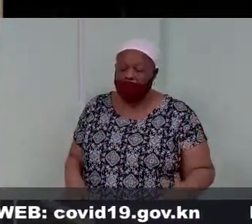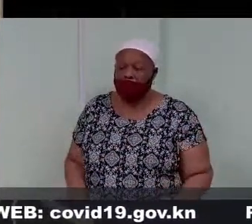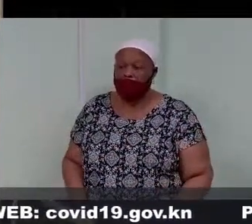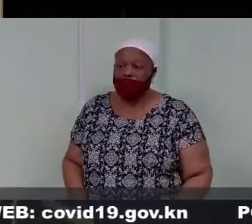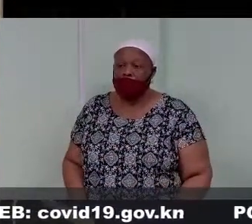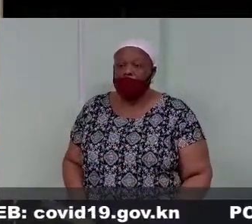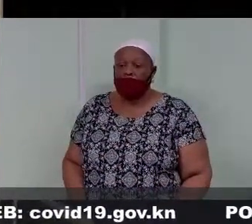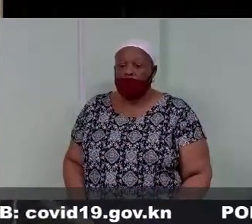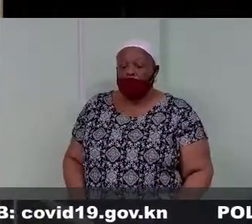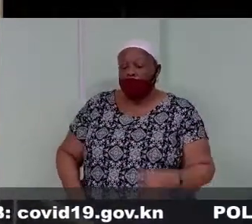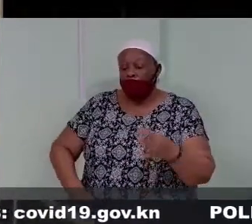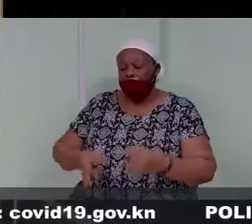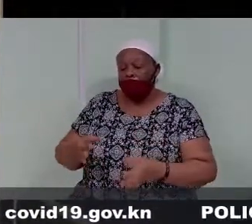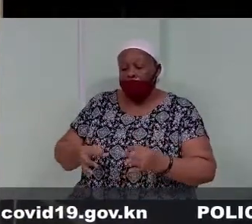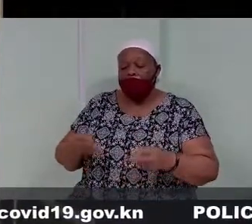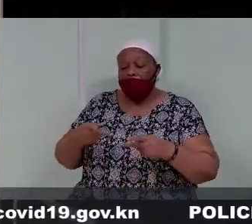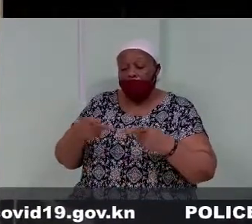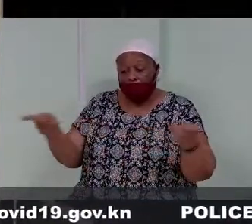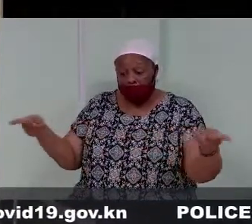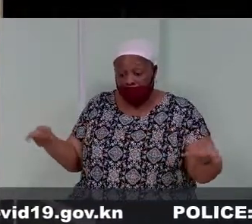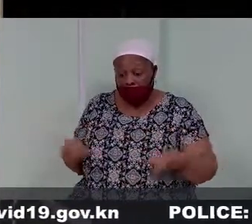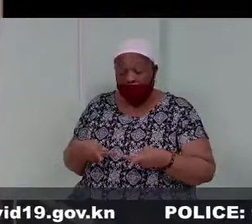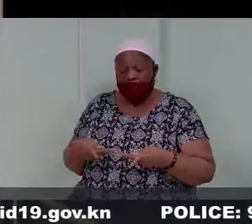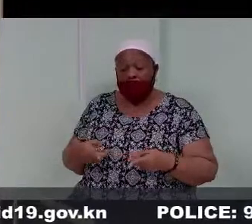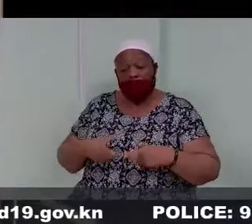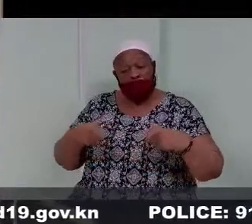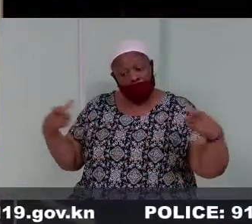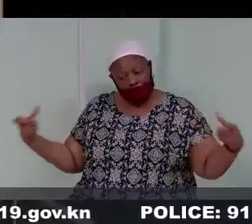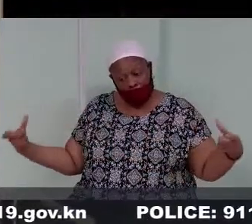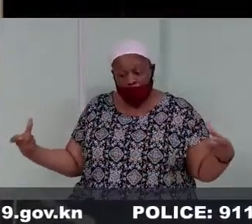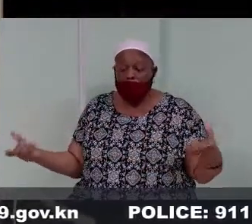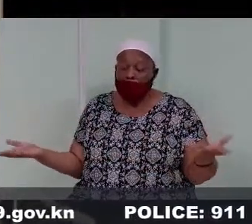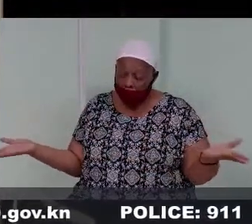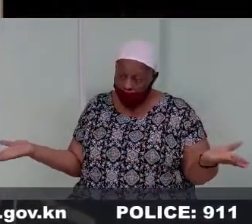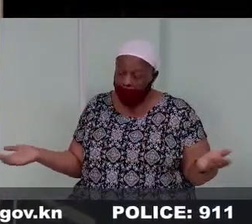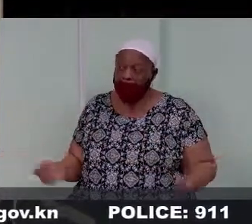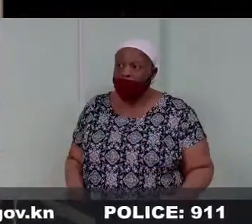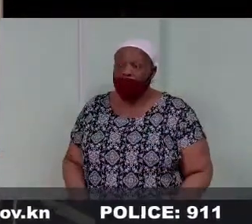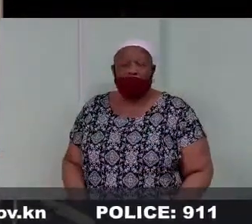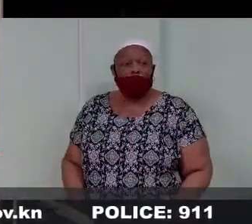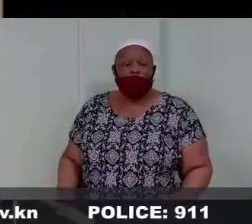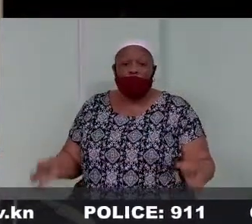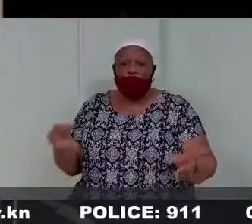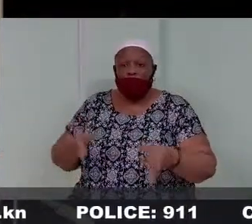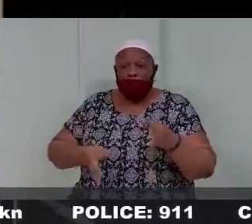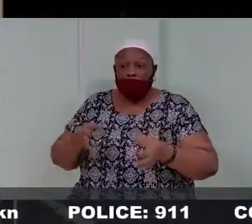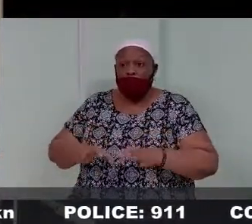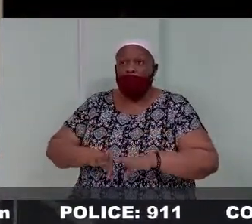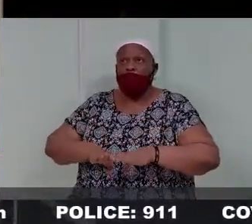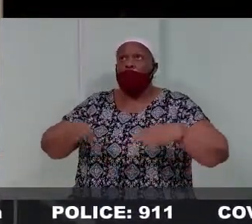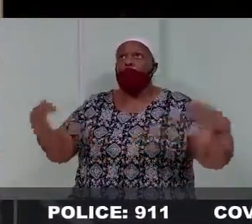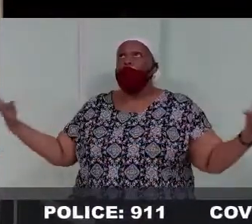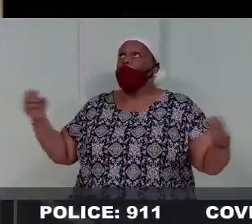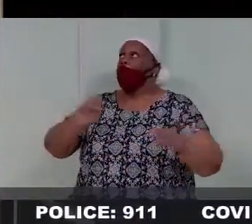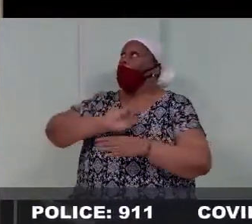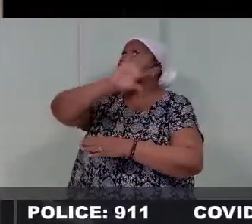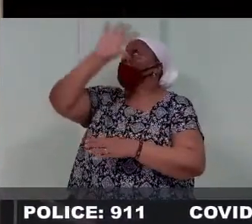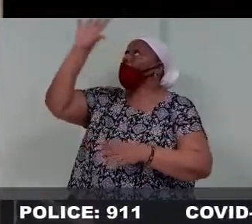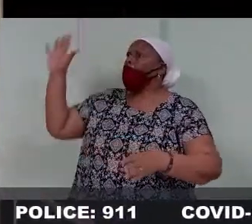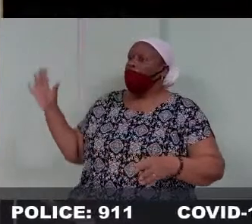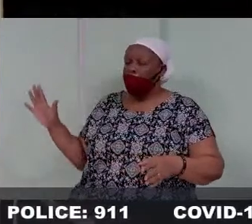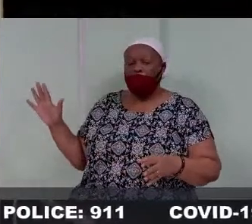of the place. And we also know if an event is being held in an open air, you can accommodate more